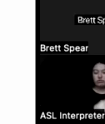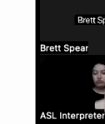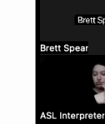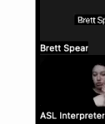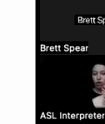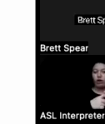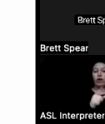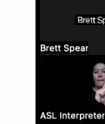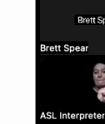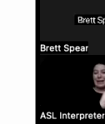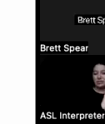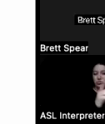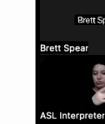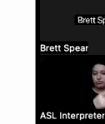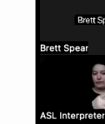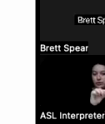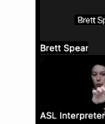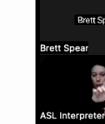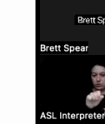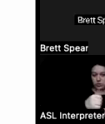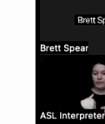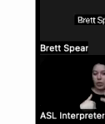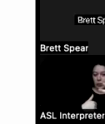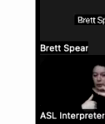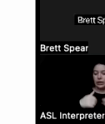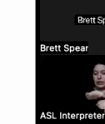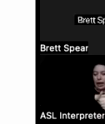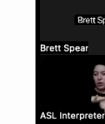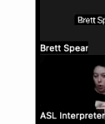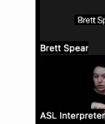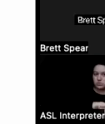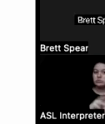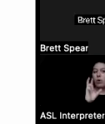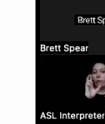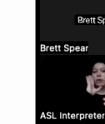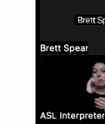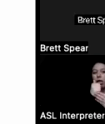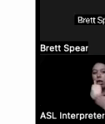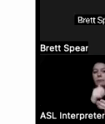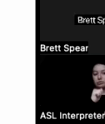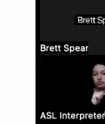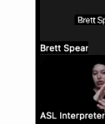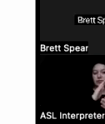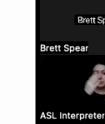into 3 general categories that I think will help hopefully address many of the broad audience that